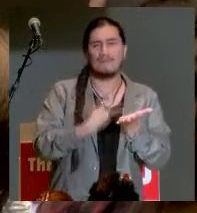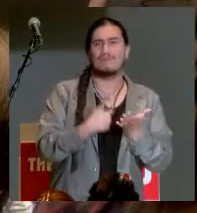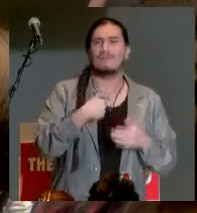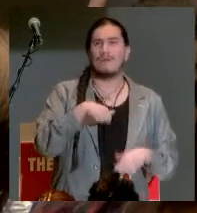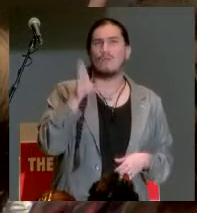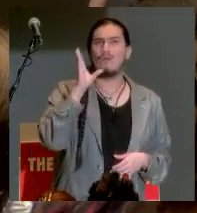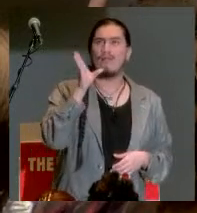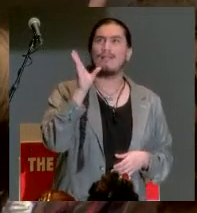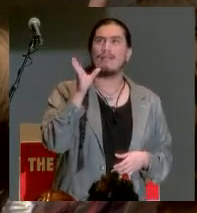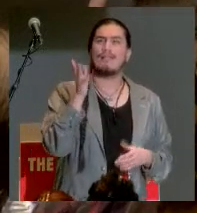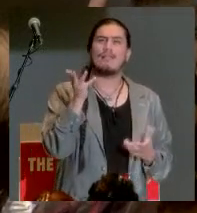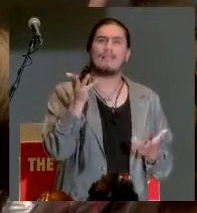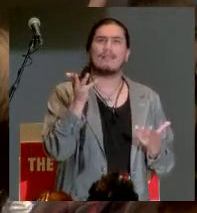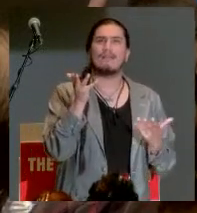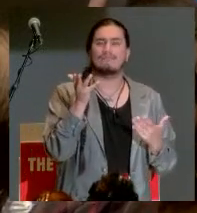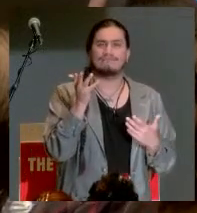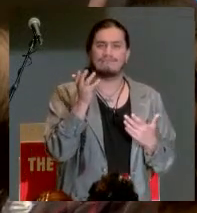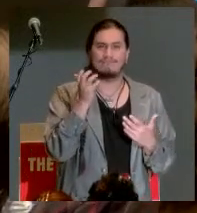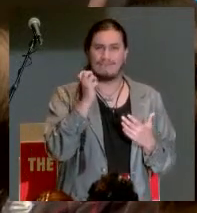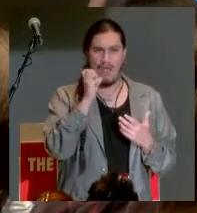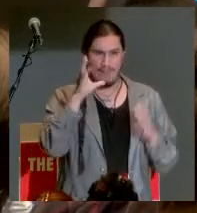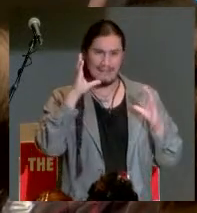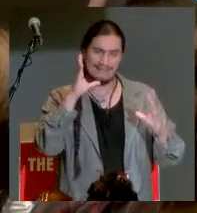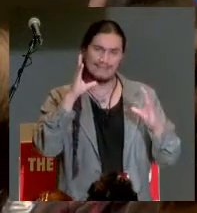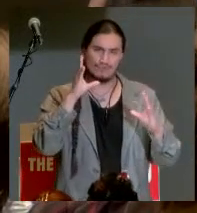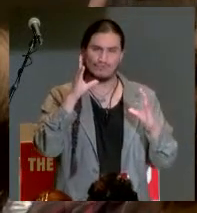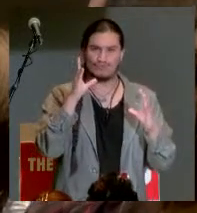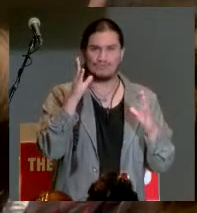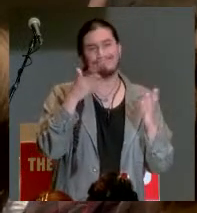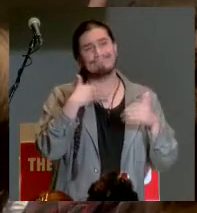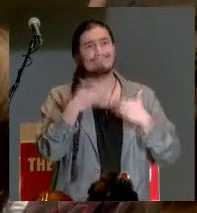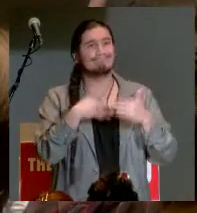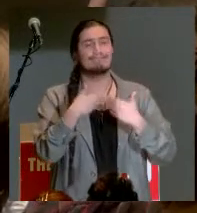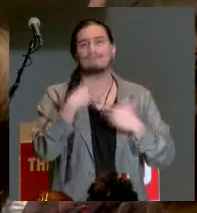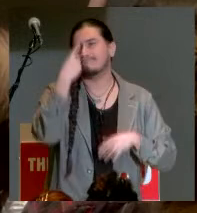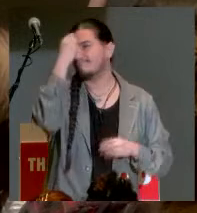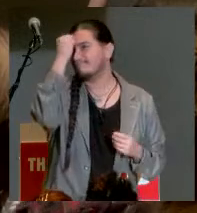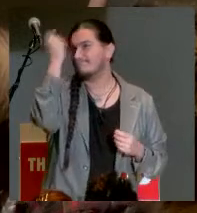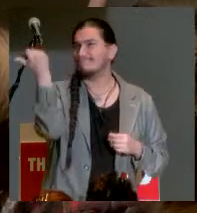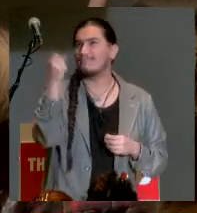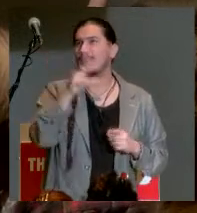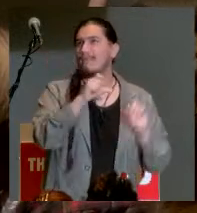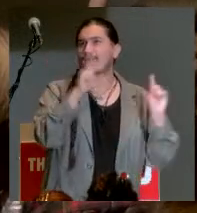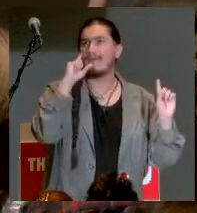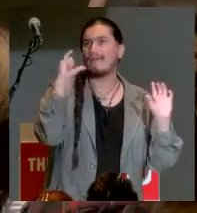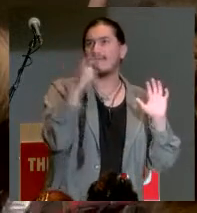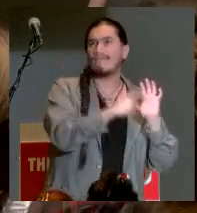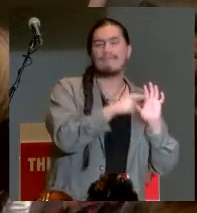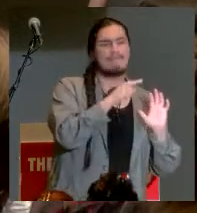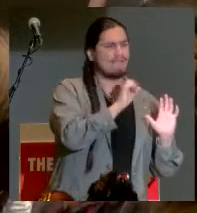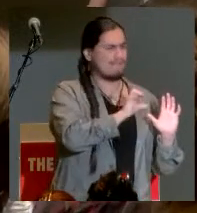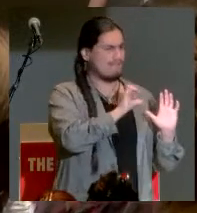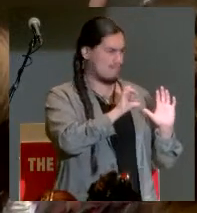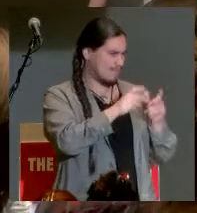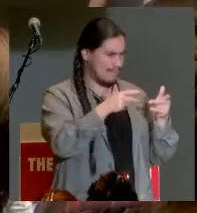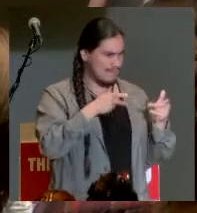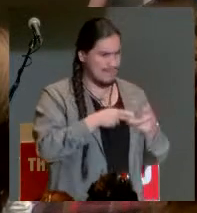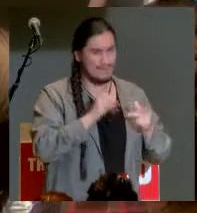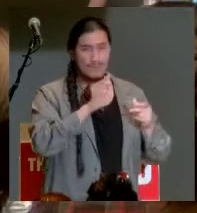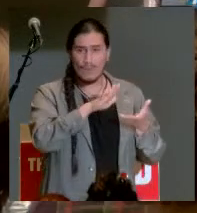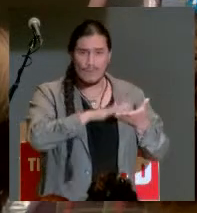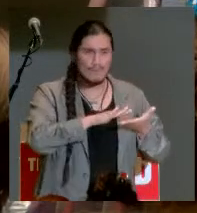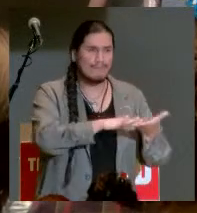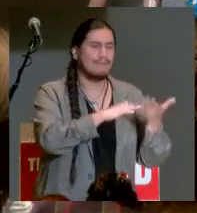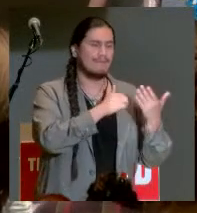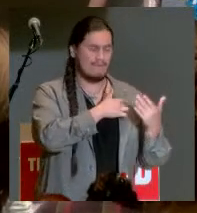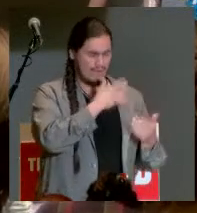be without paying enough attention, I'll be thinking of something and I'll notice that the kind of like the pace or the rhythm of